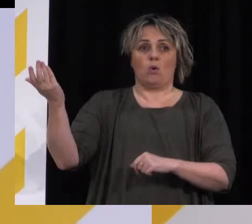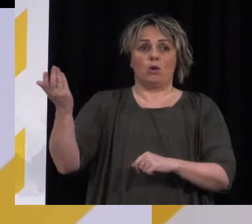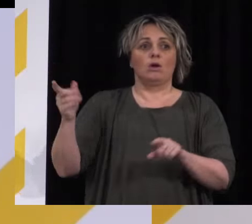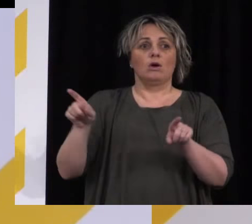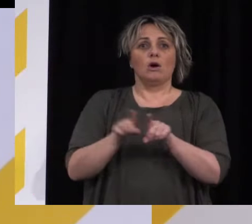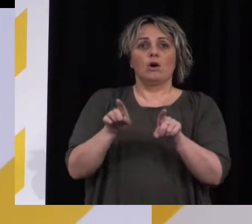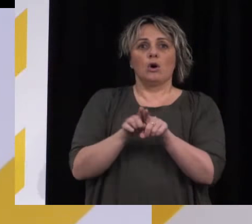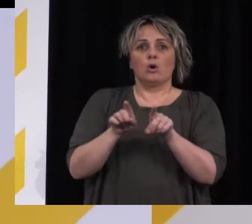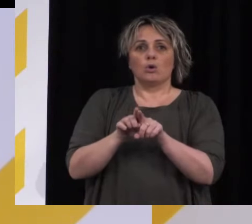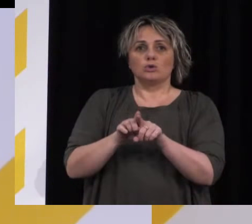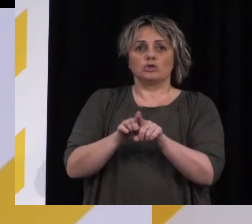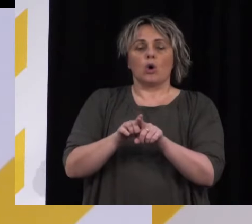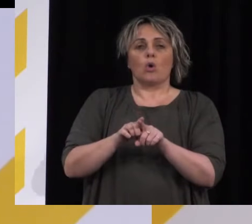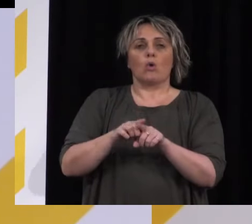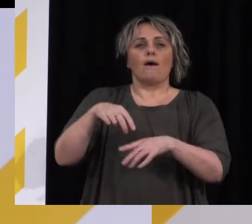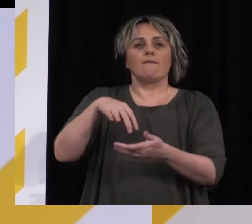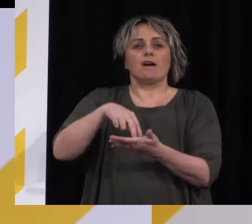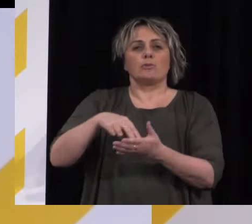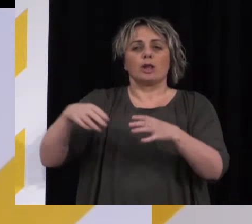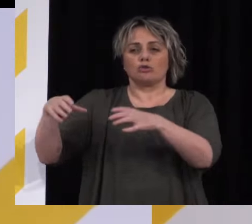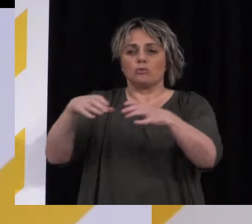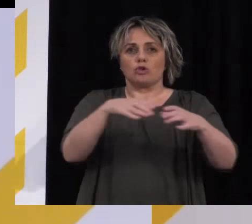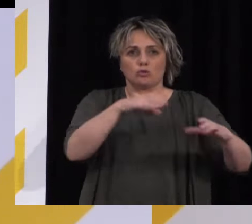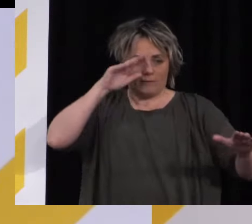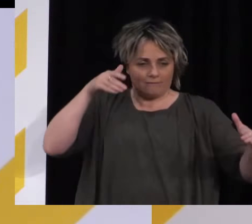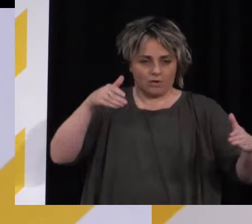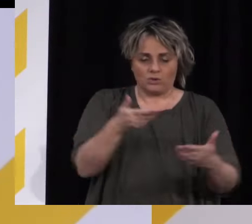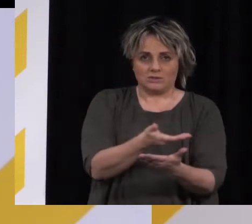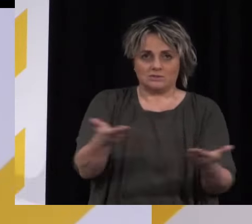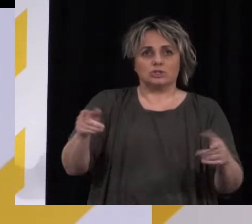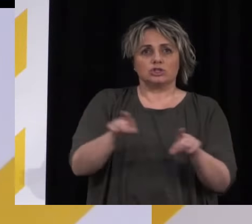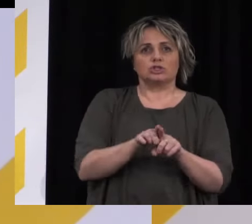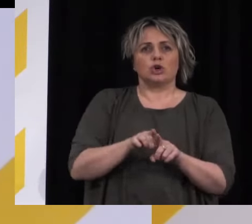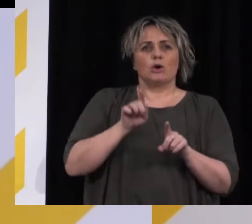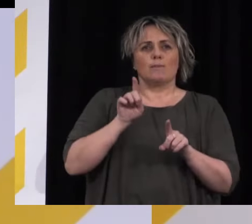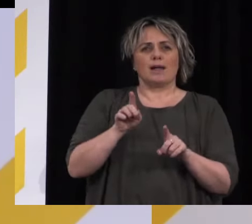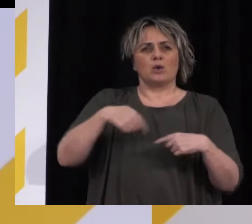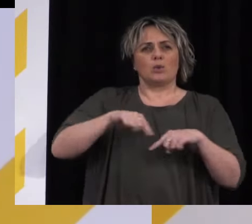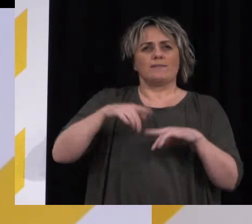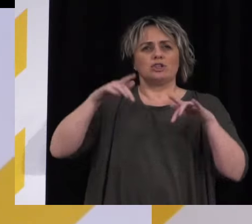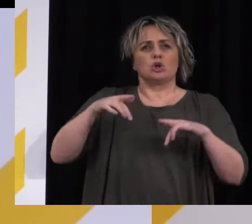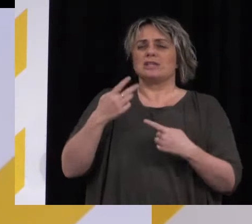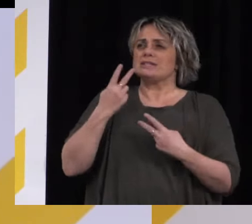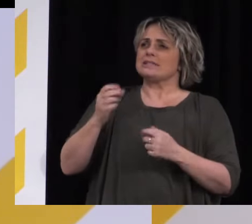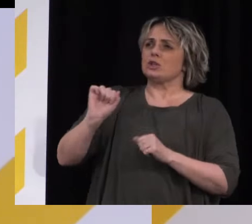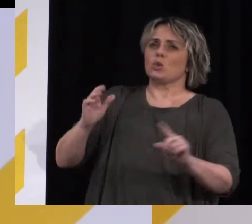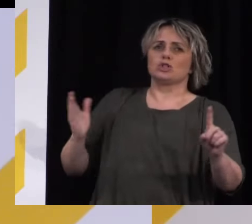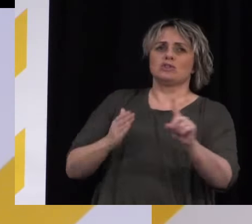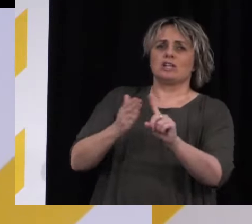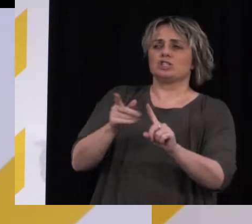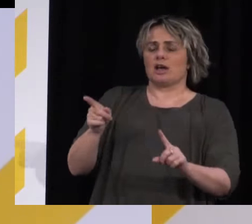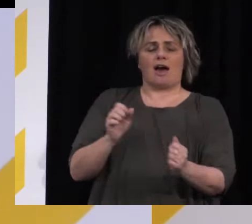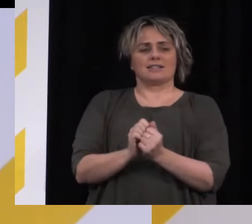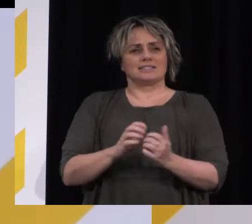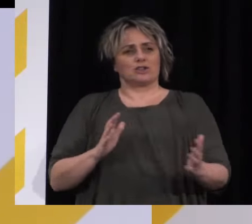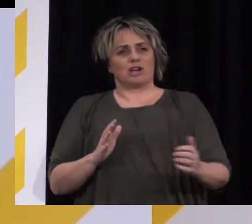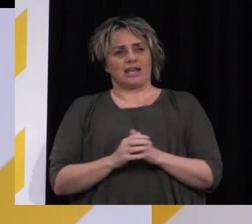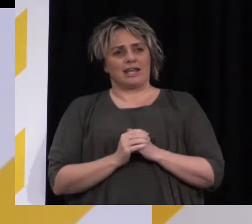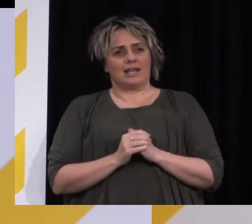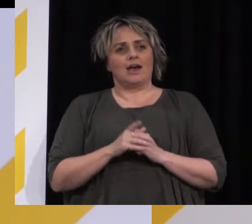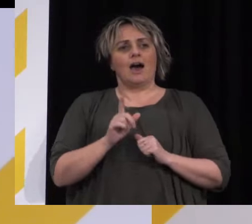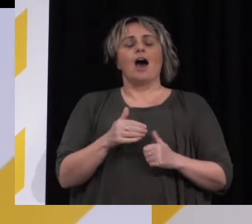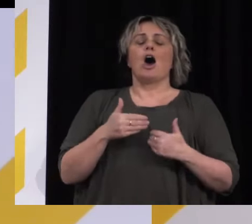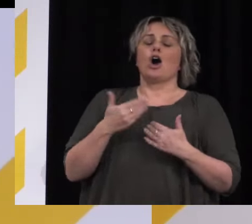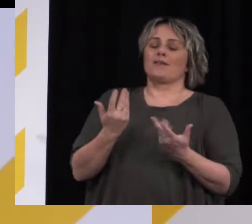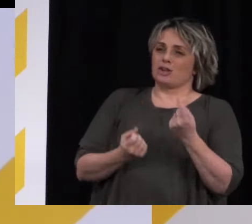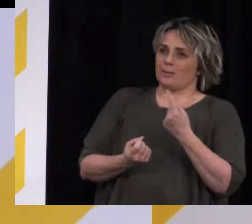might be more vulnerable. But when you talk about how to get there, we haven't really seen a strategy. You've talked about what the government will do. Well, I'll give you a chance